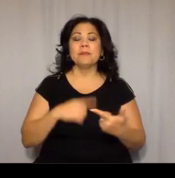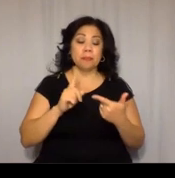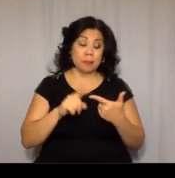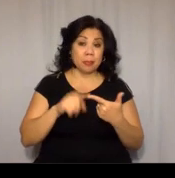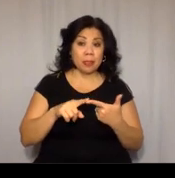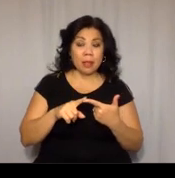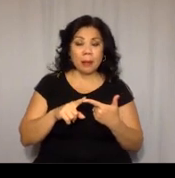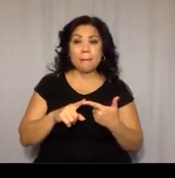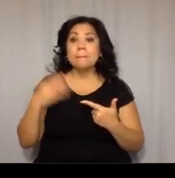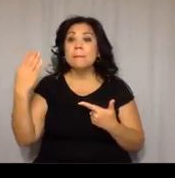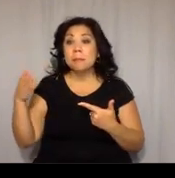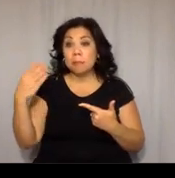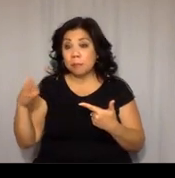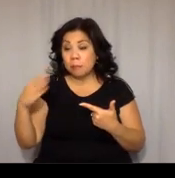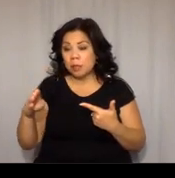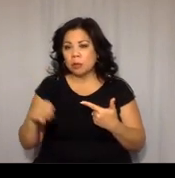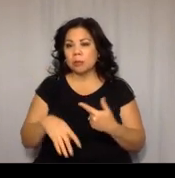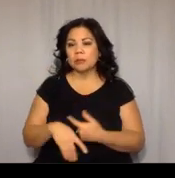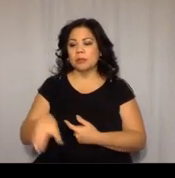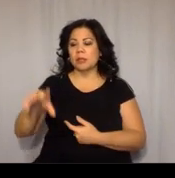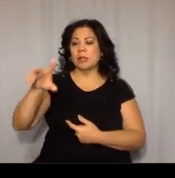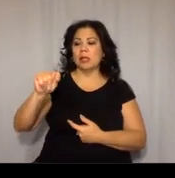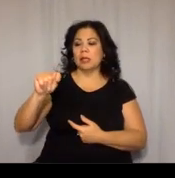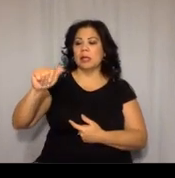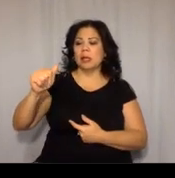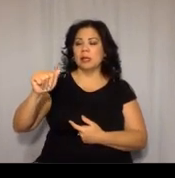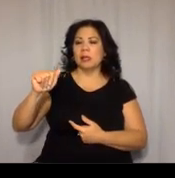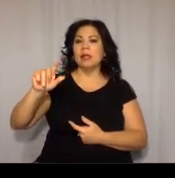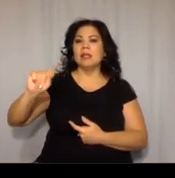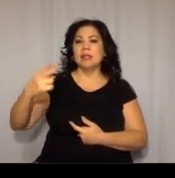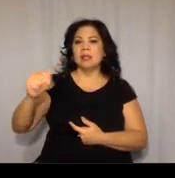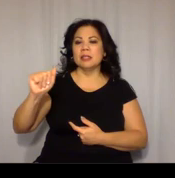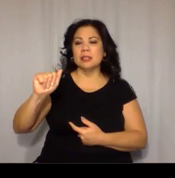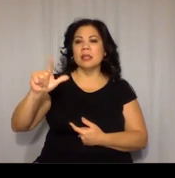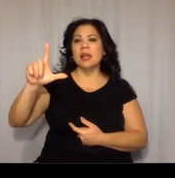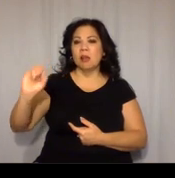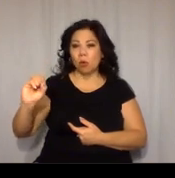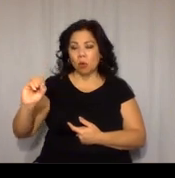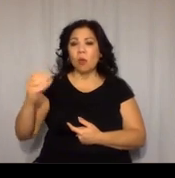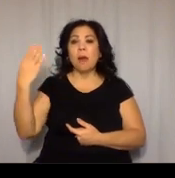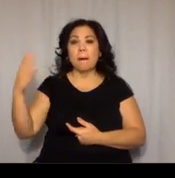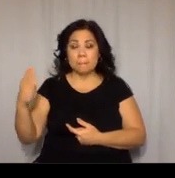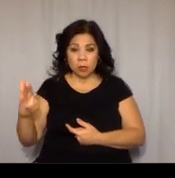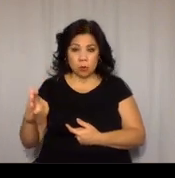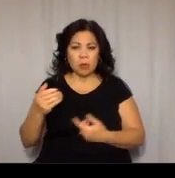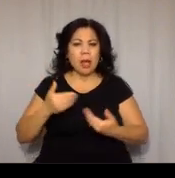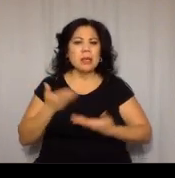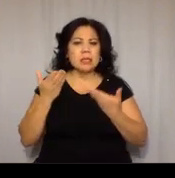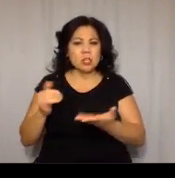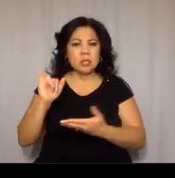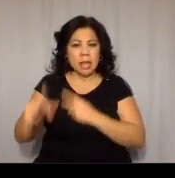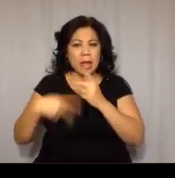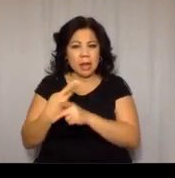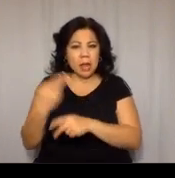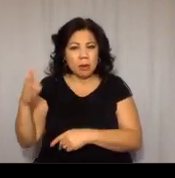get yourself a blue called phthalo blue. That's T-H-A-L-O. And the reason why I'm recommending that blue and